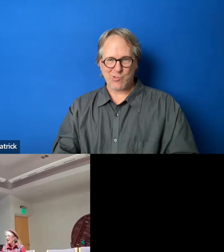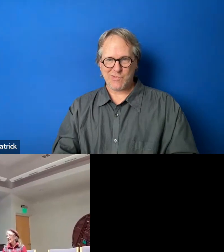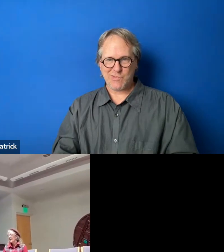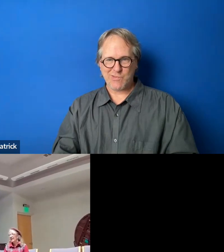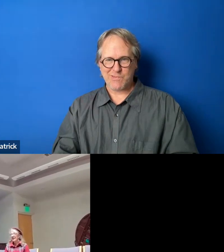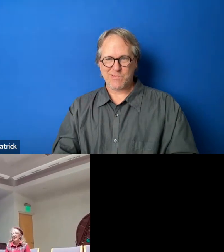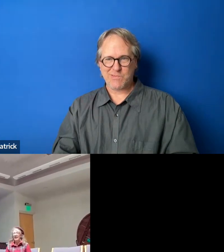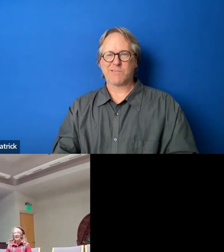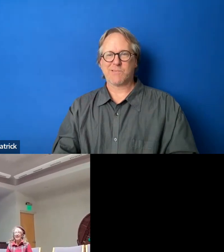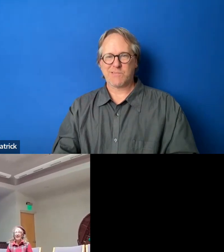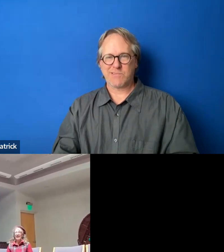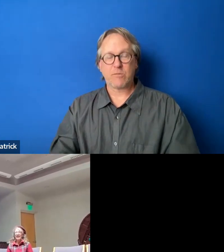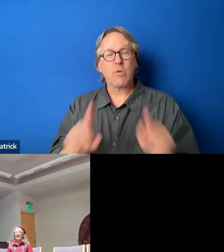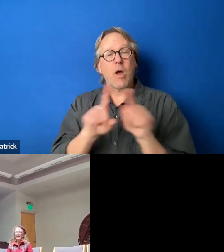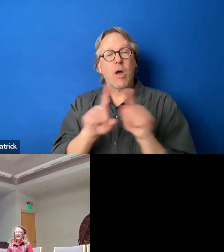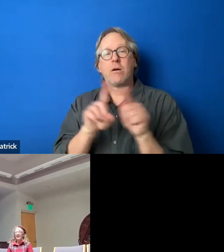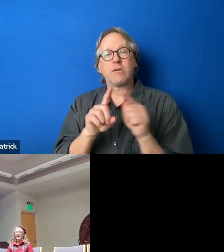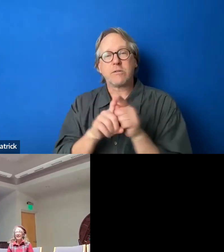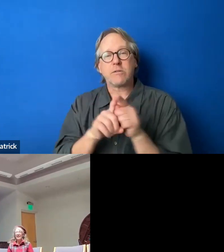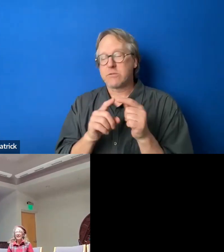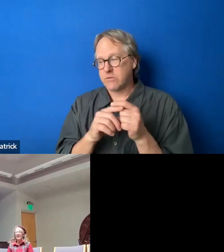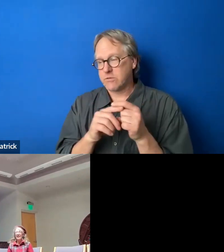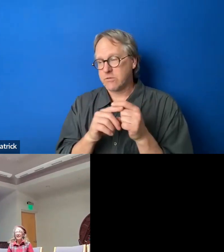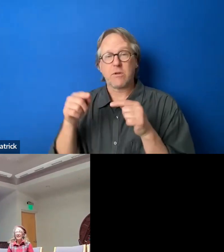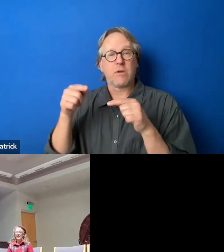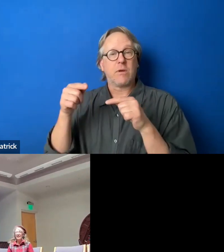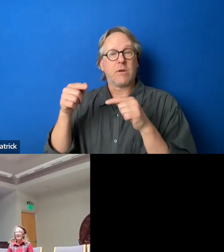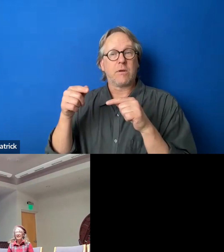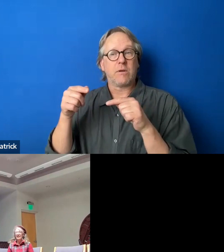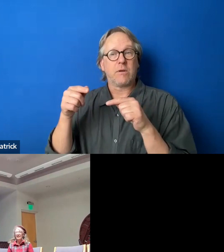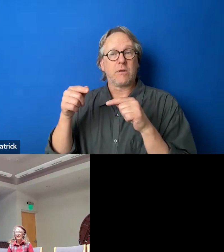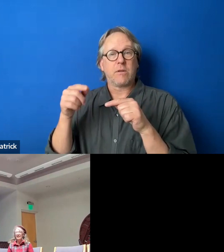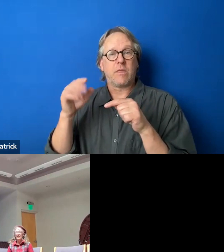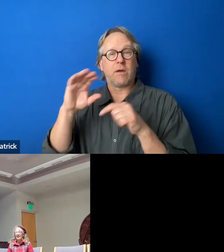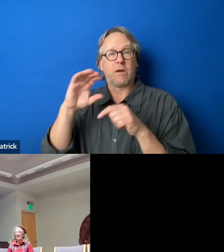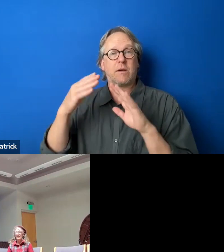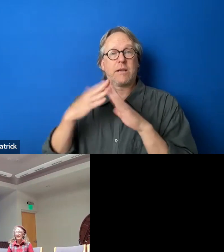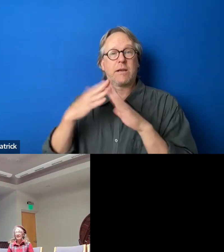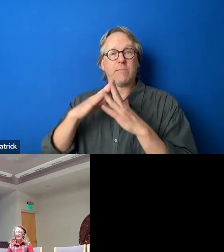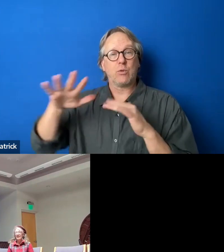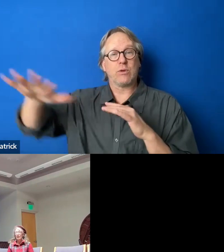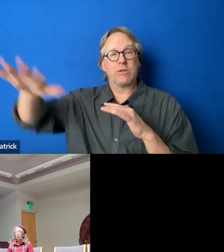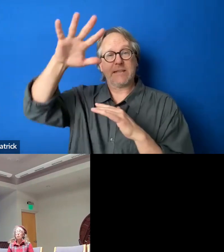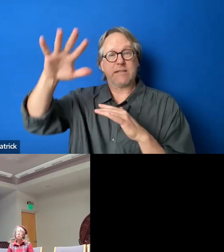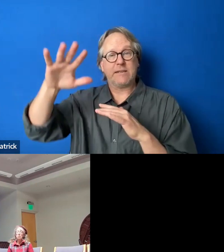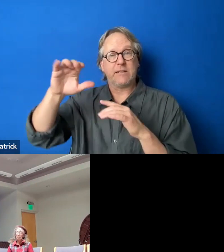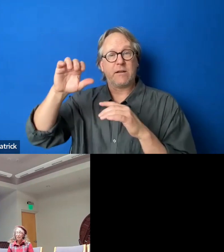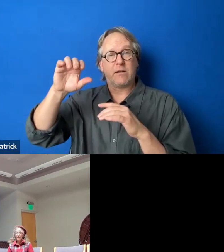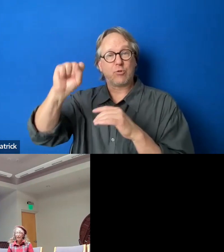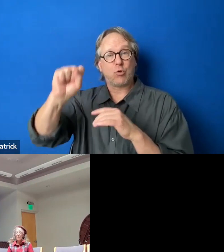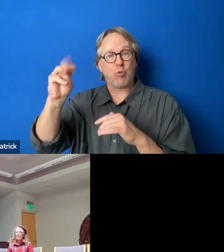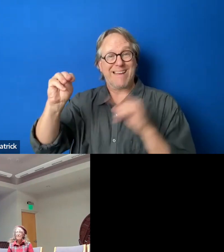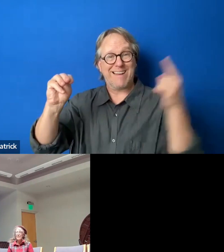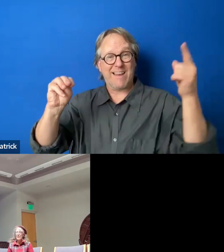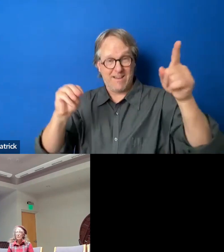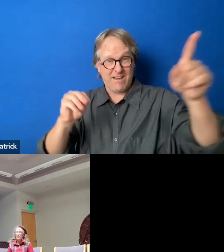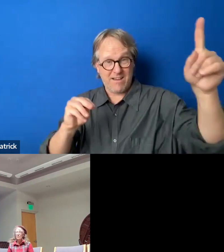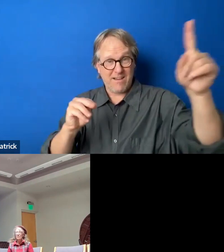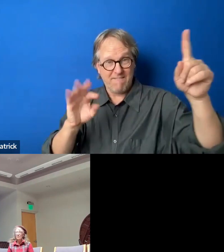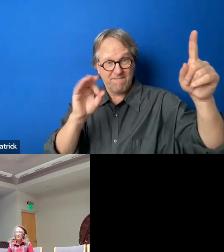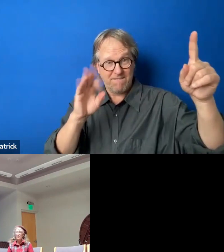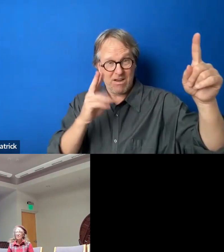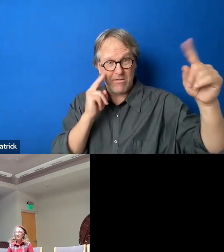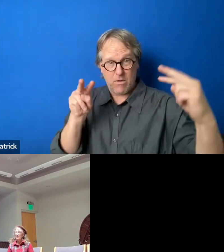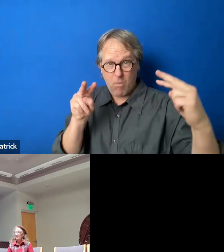interest. And I'll say that the community on social media has expressed a lot of interest. So,